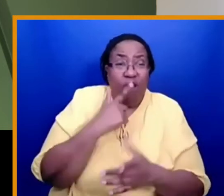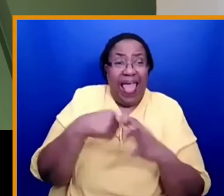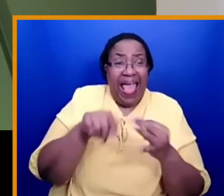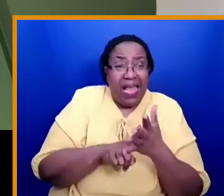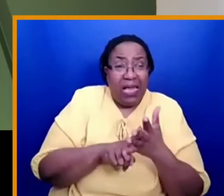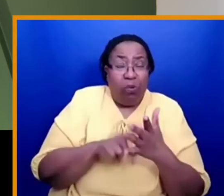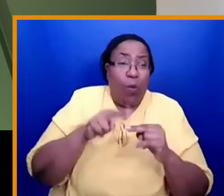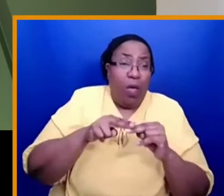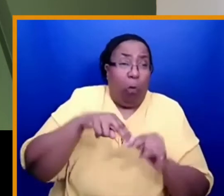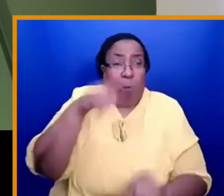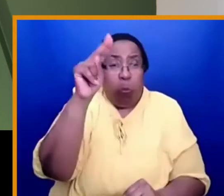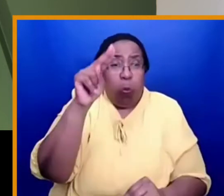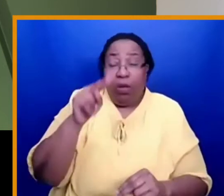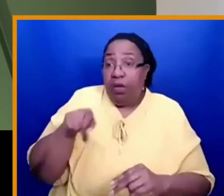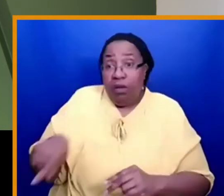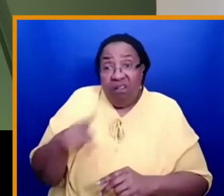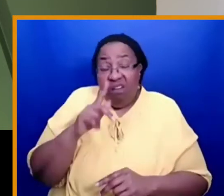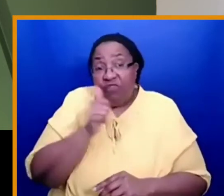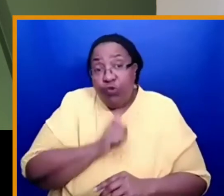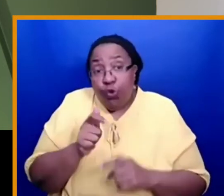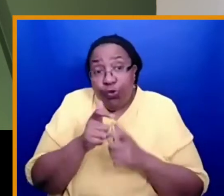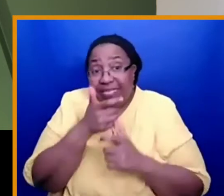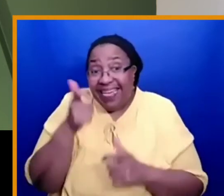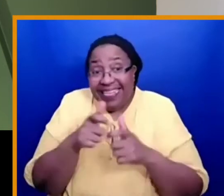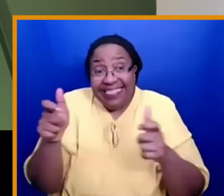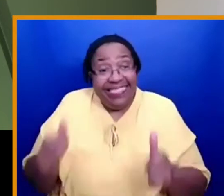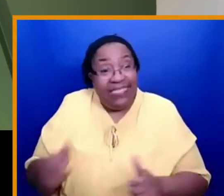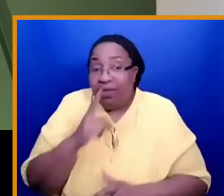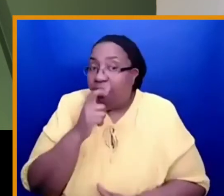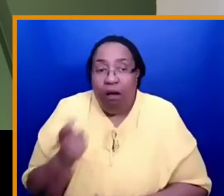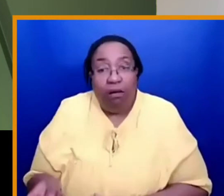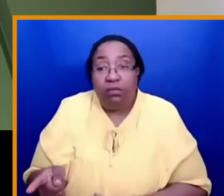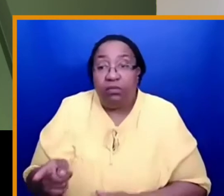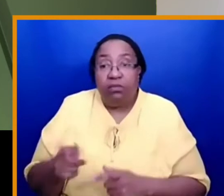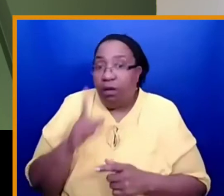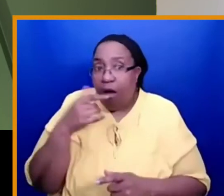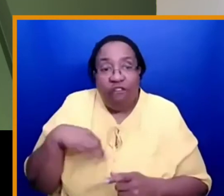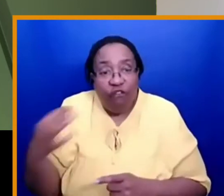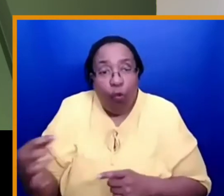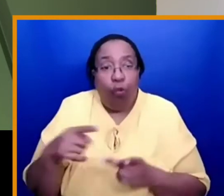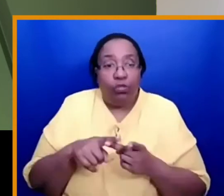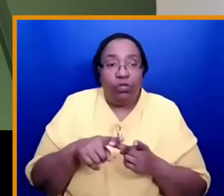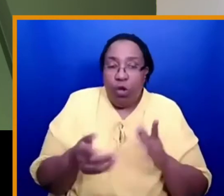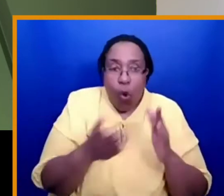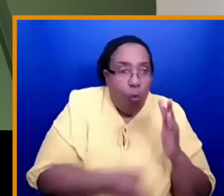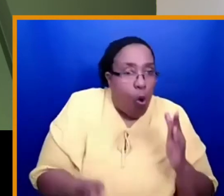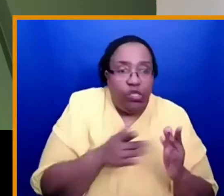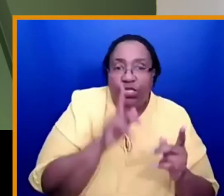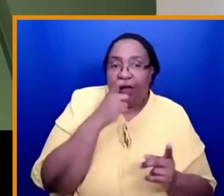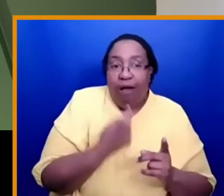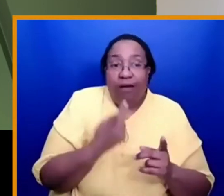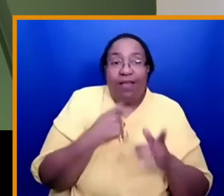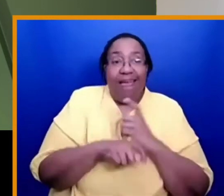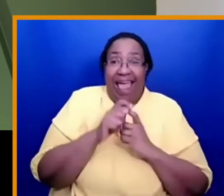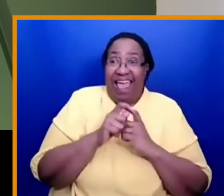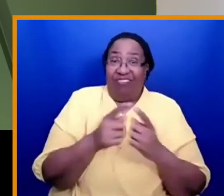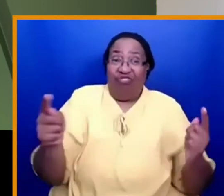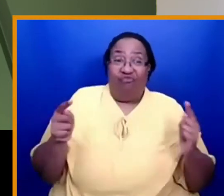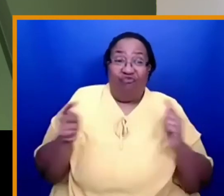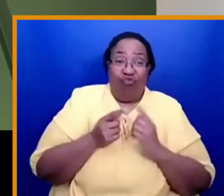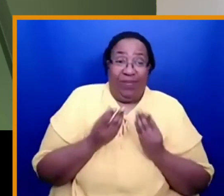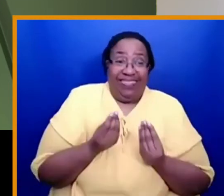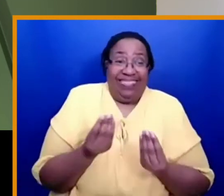their heating really and report that they can't get their washing dry either and their bedding feels damp because of the condensation forming in their house.